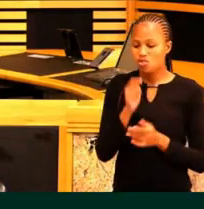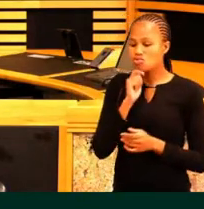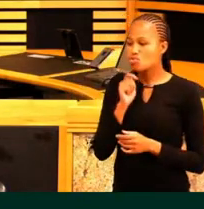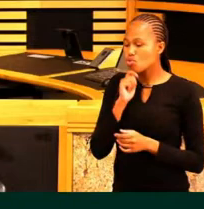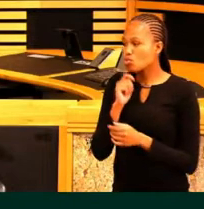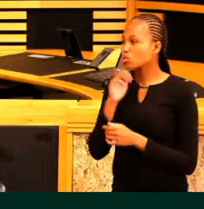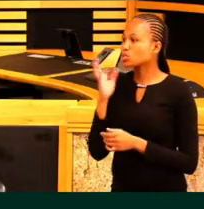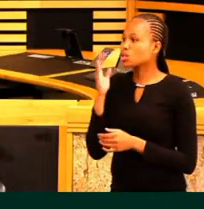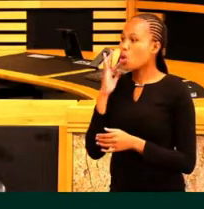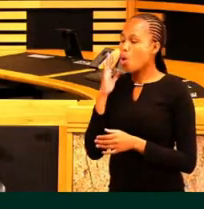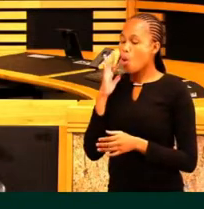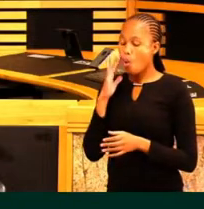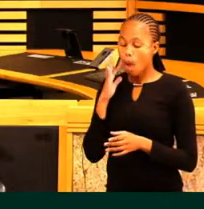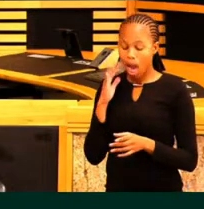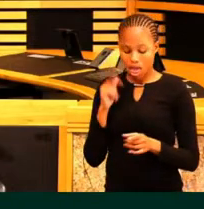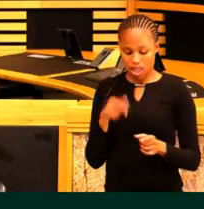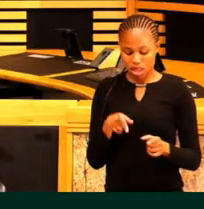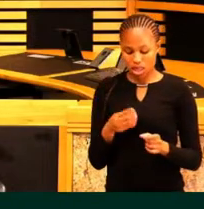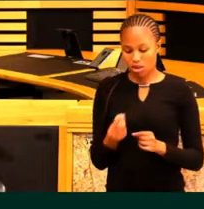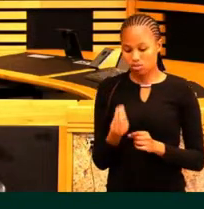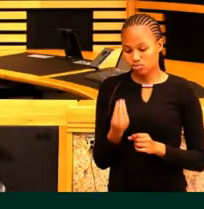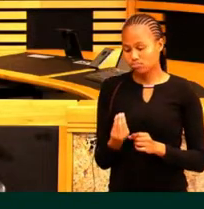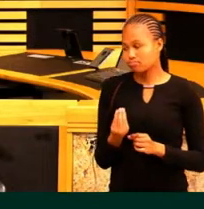still in school